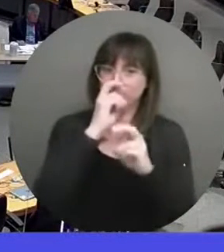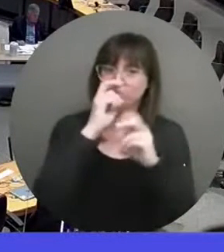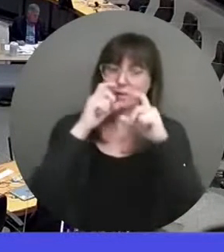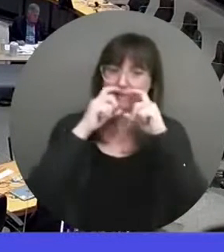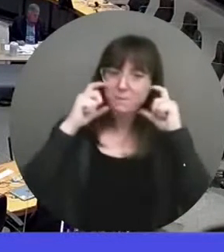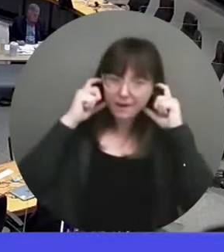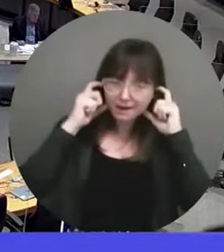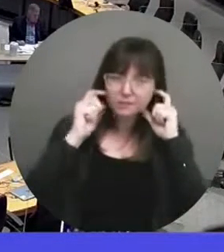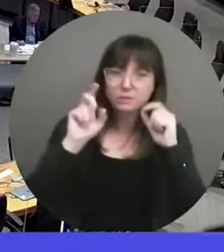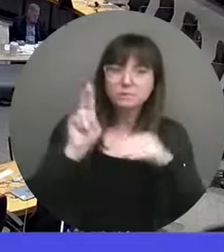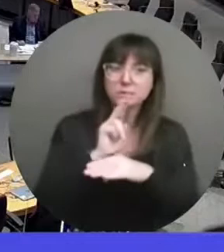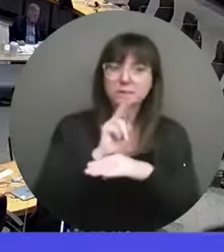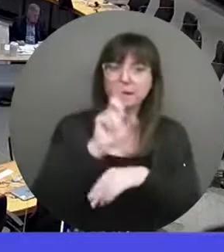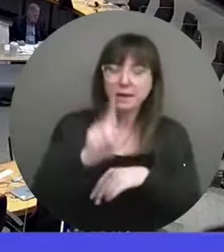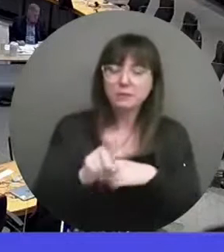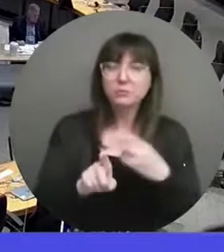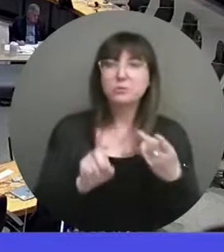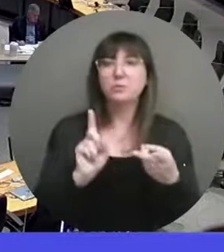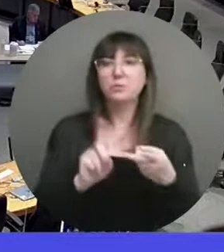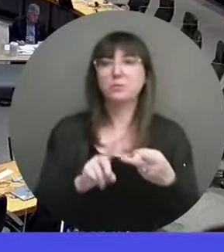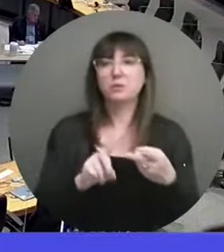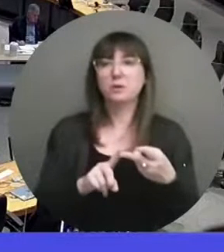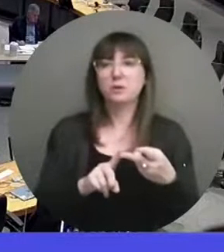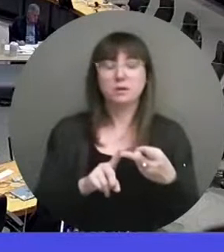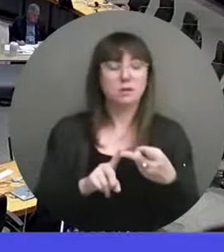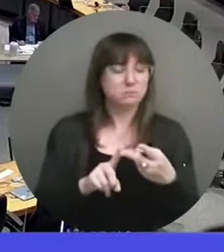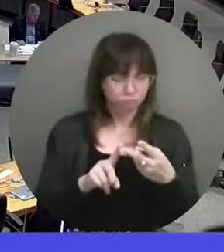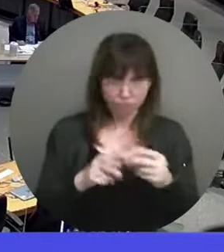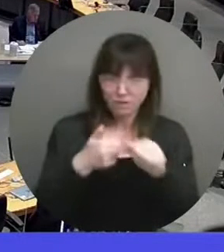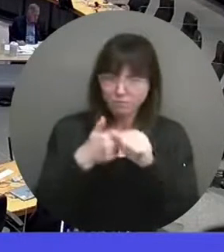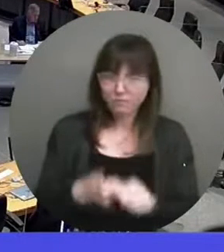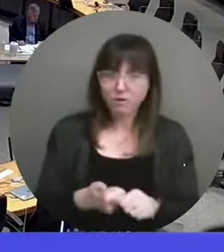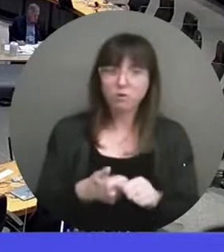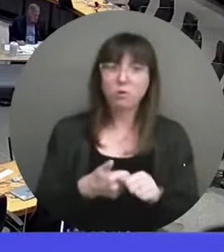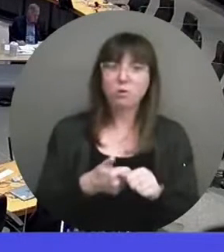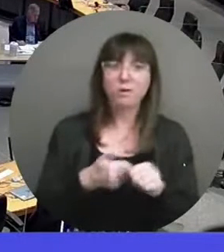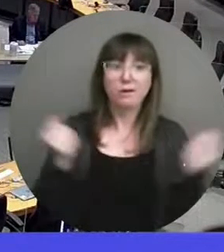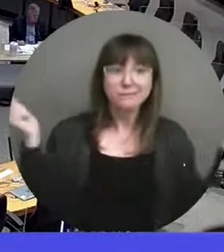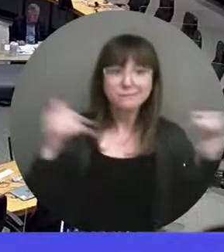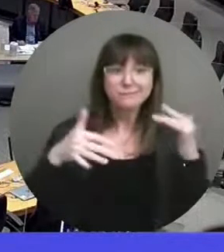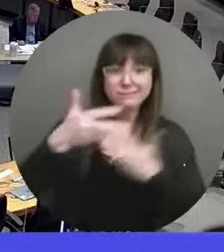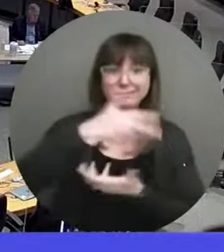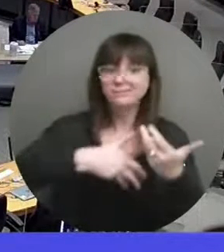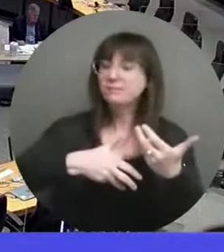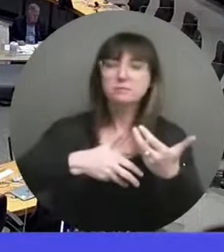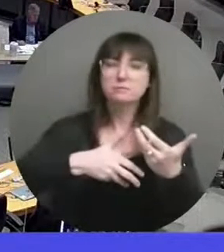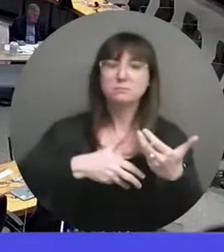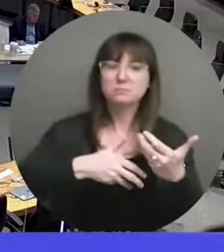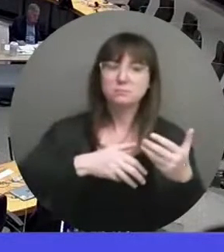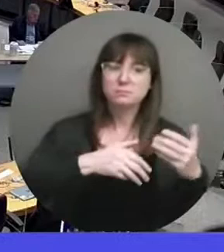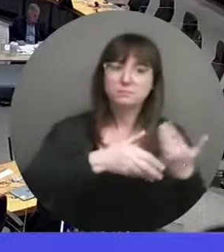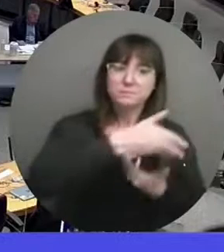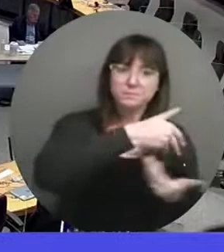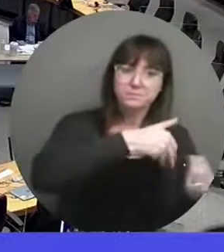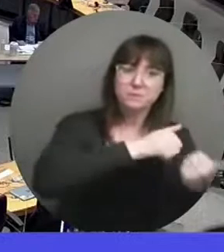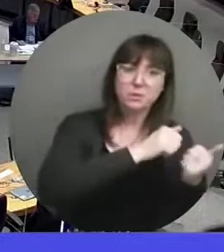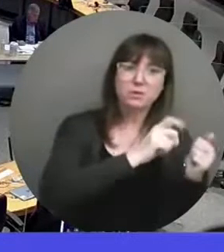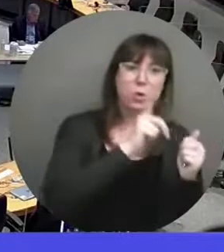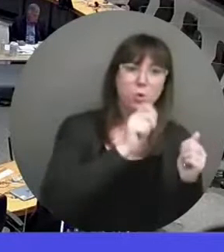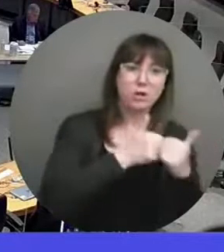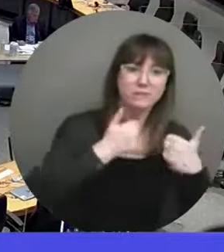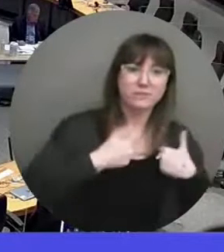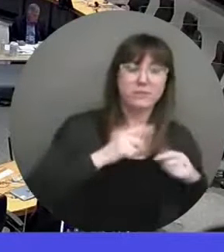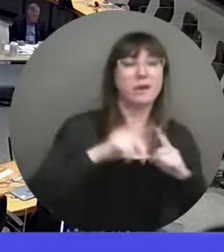We need to make sure that we are sticking to our households when it comes to close contact, unless we're single and we need other